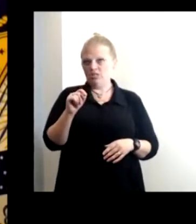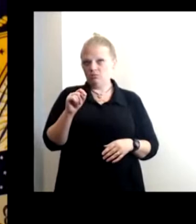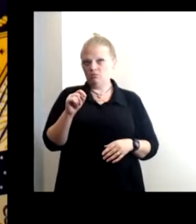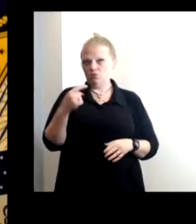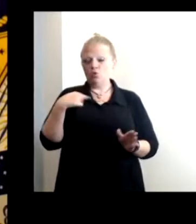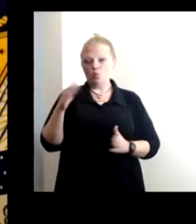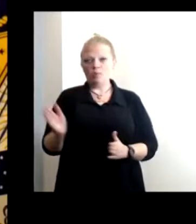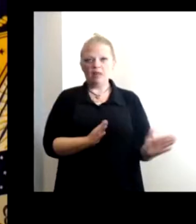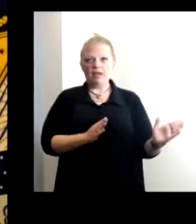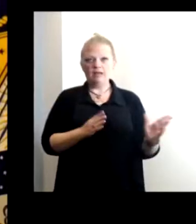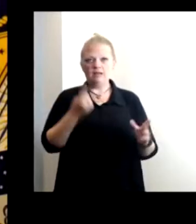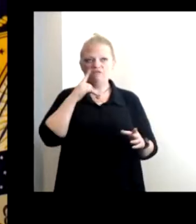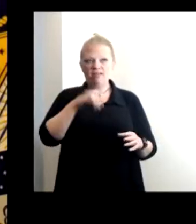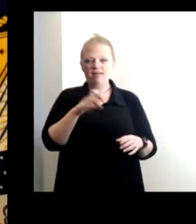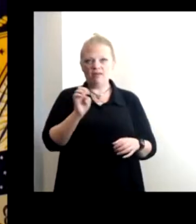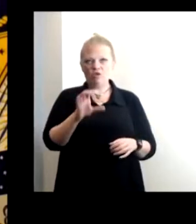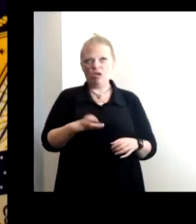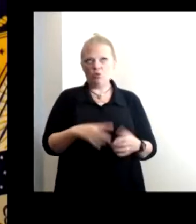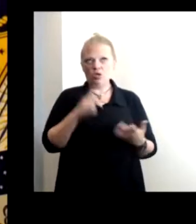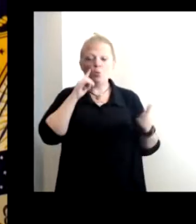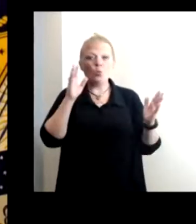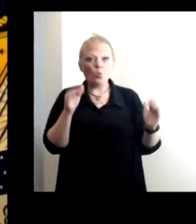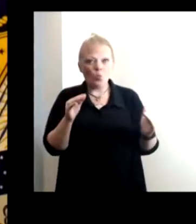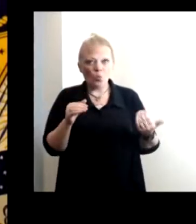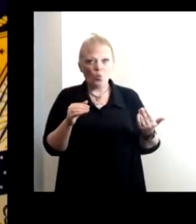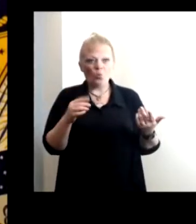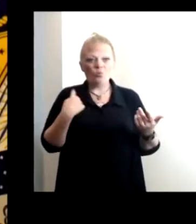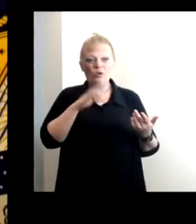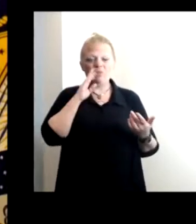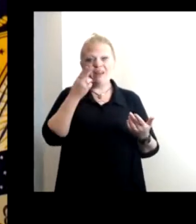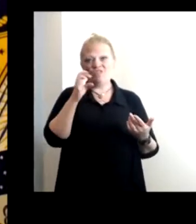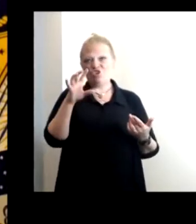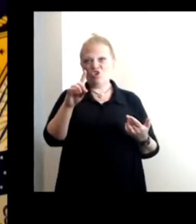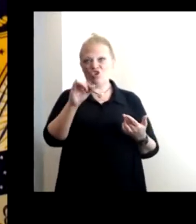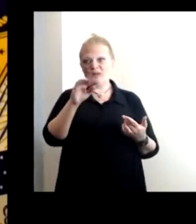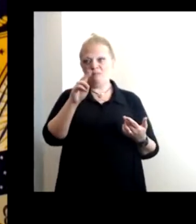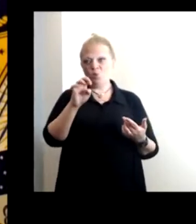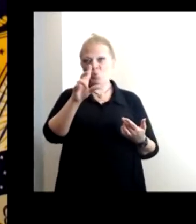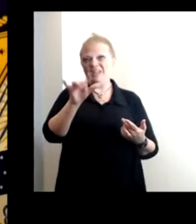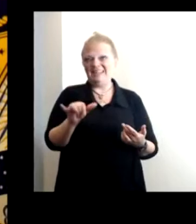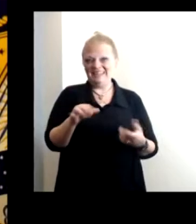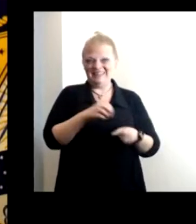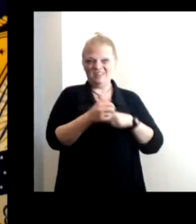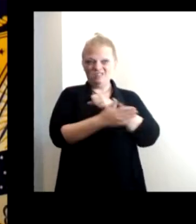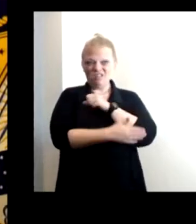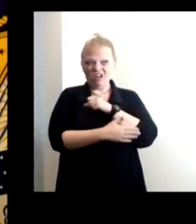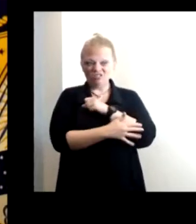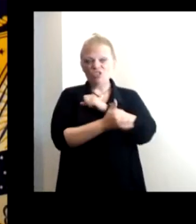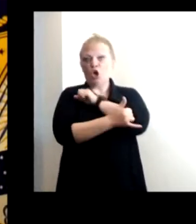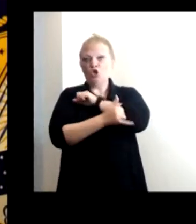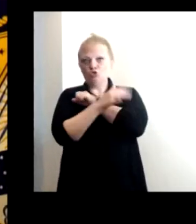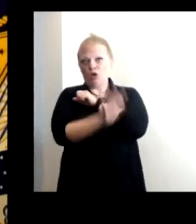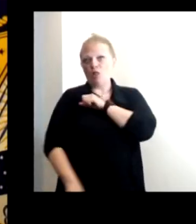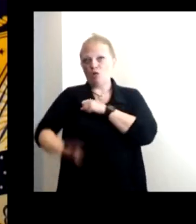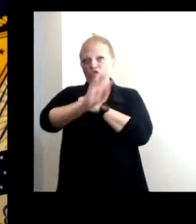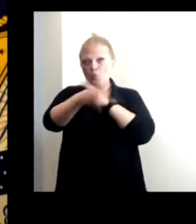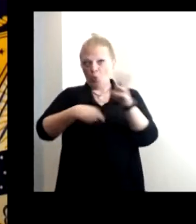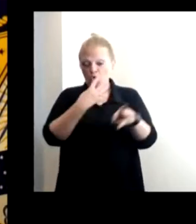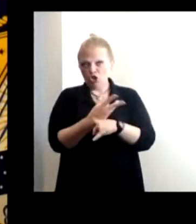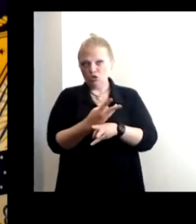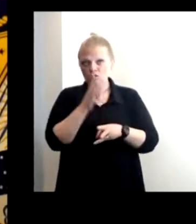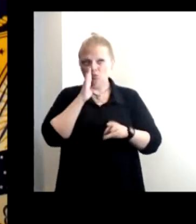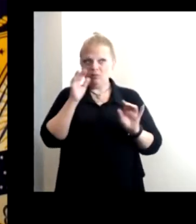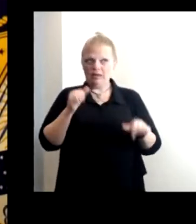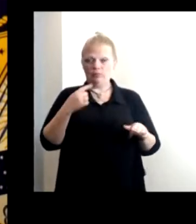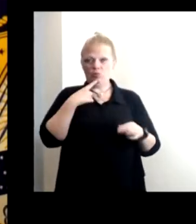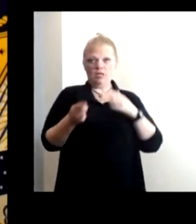We're planning for it in Erie County. I'd hope that we had herd immunity in our country and across the world, and would be